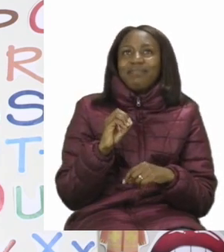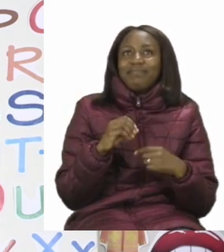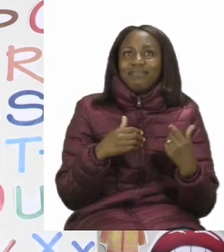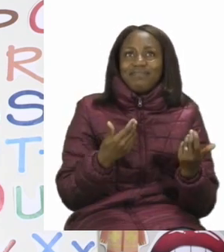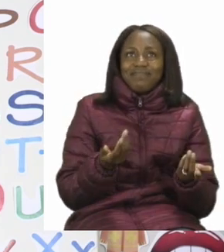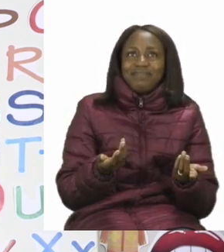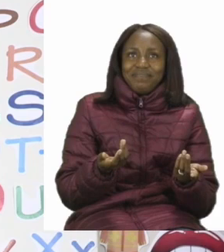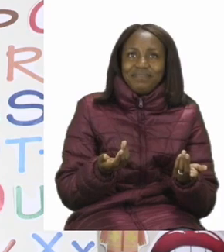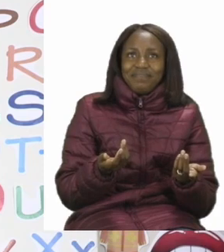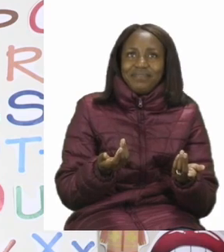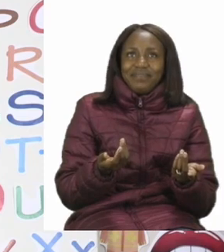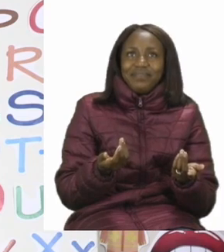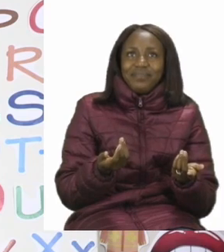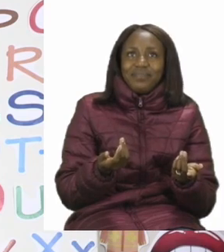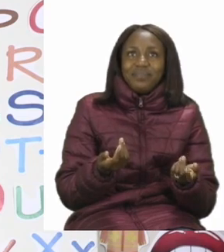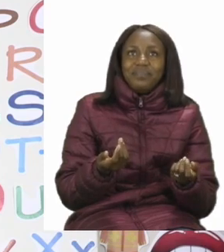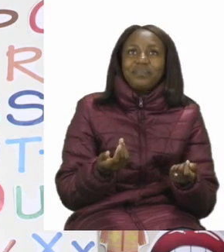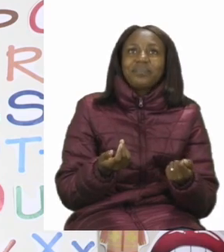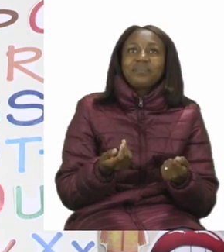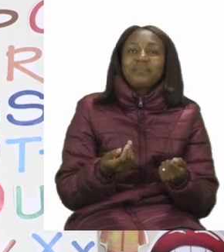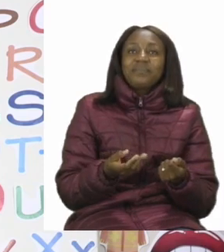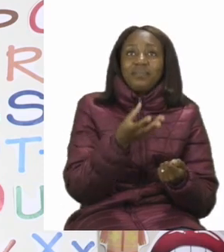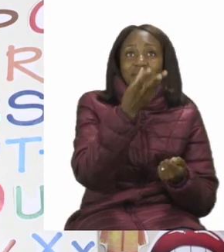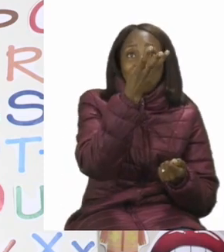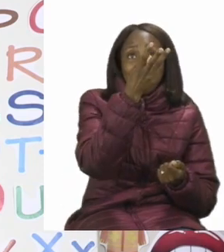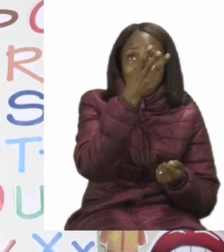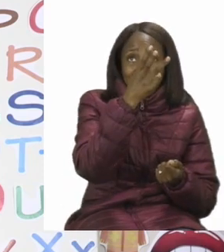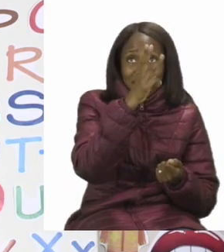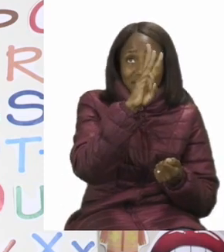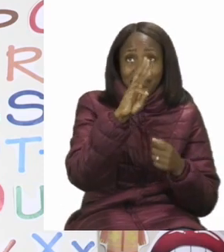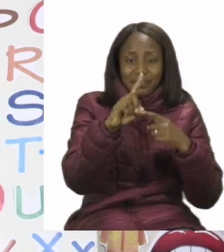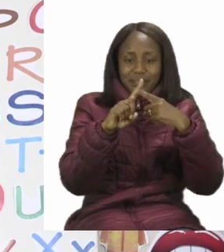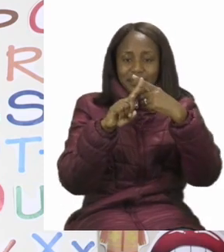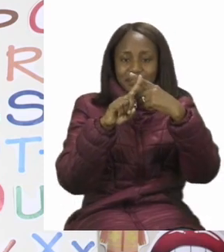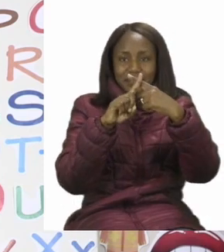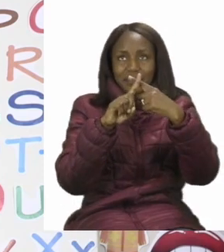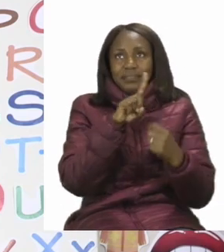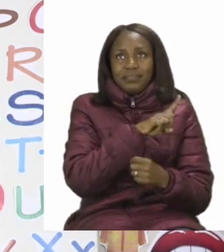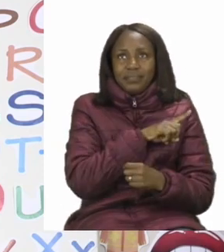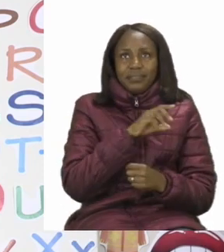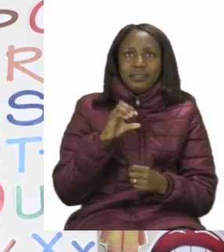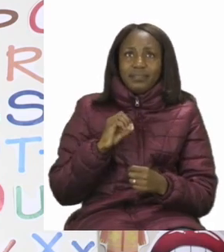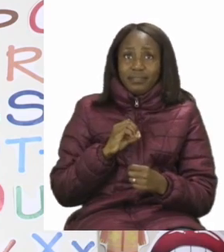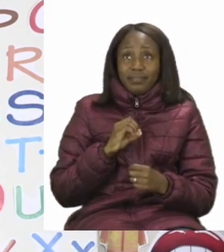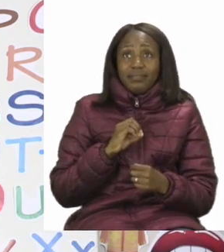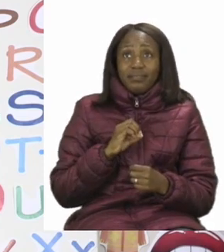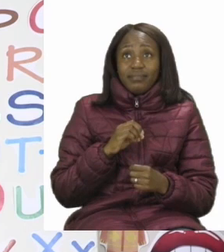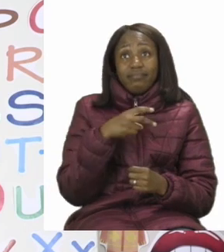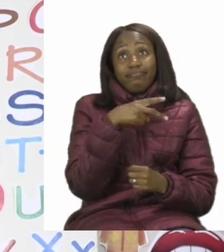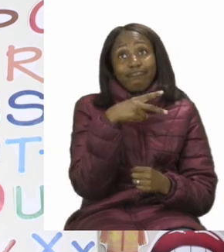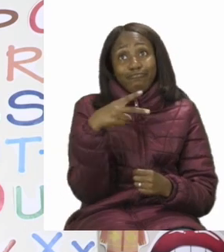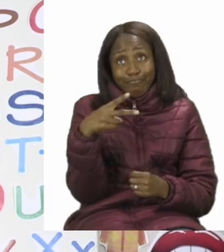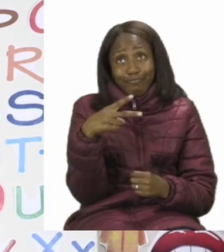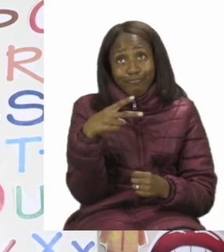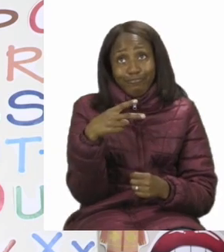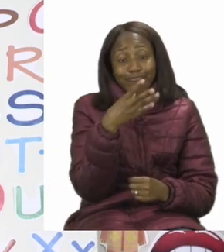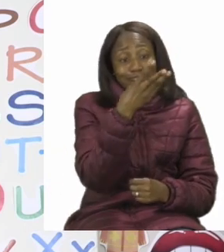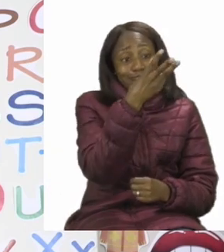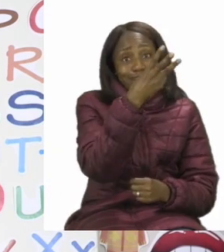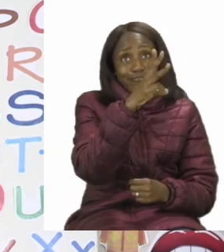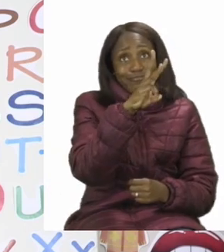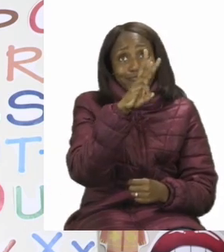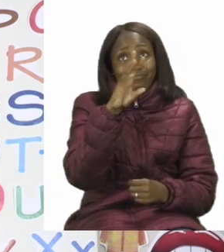20. The next one says 6 times 10. 6